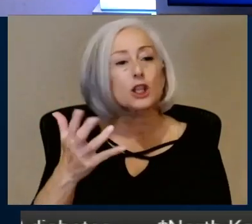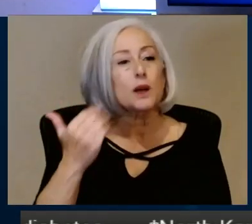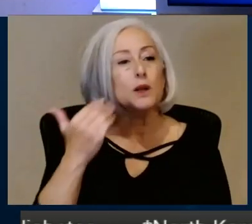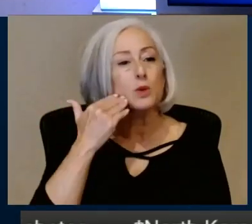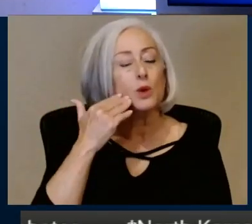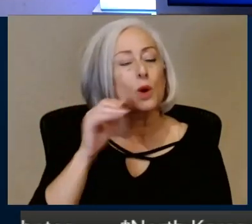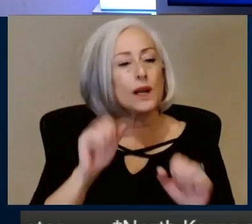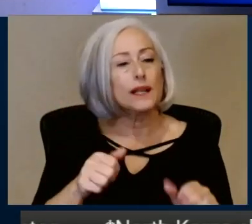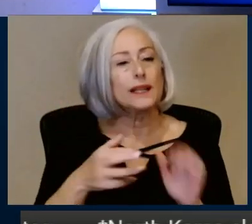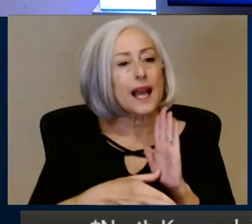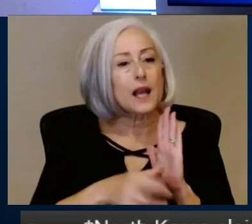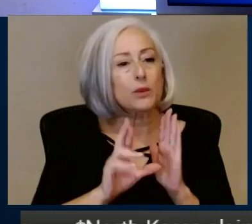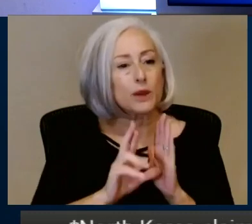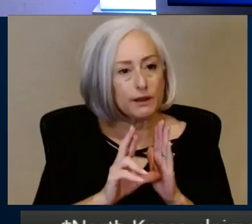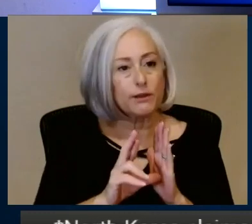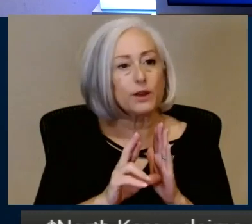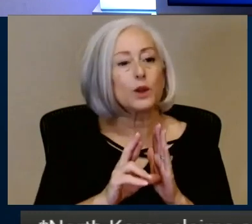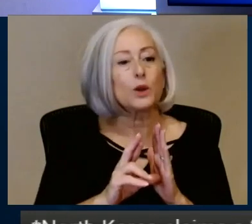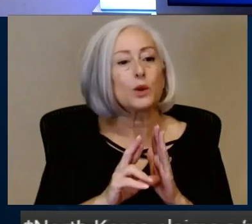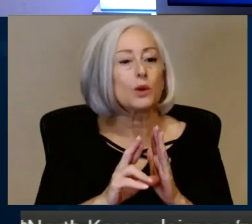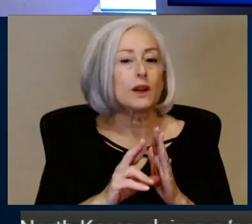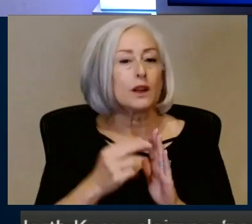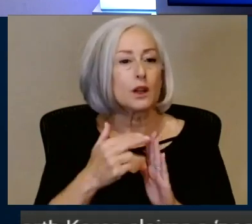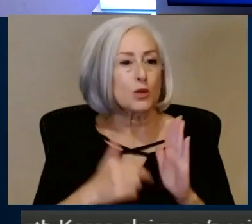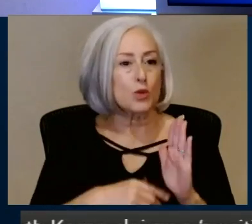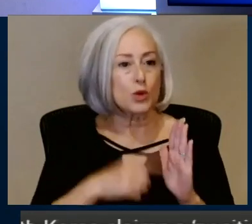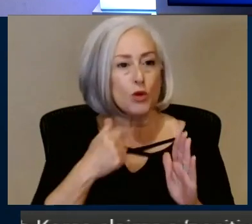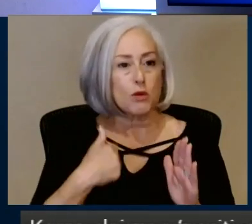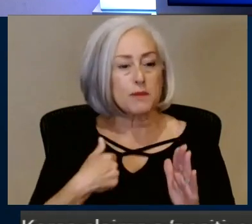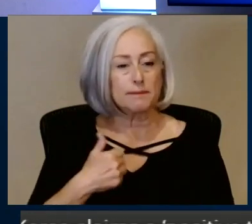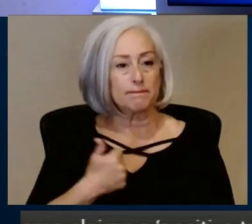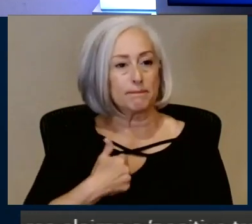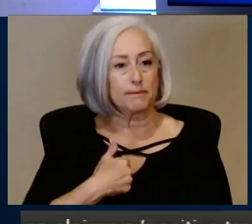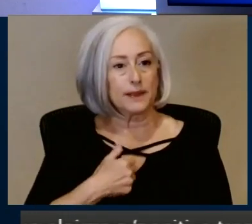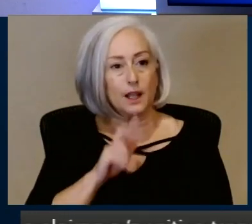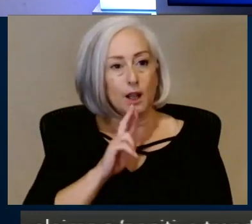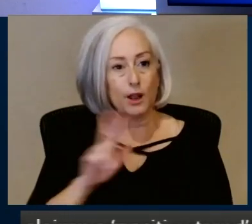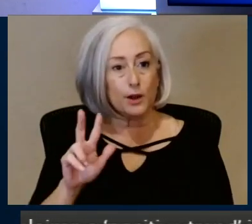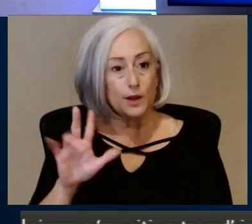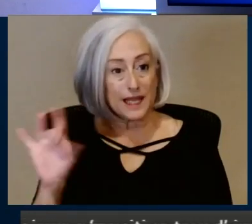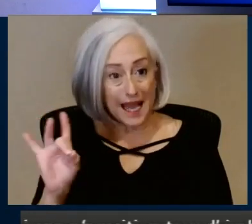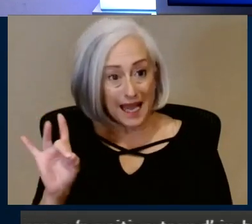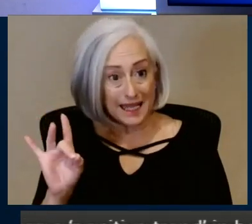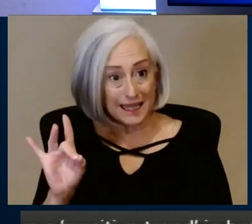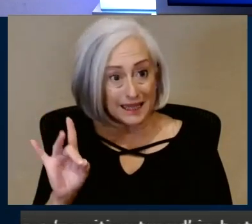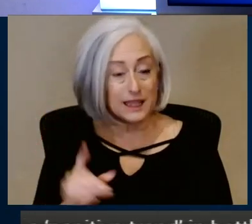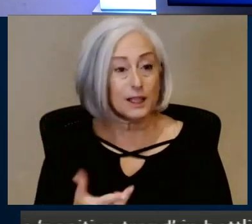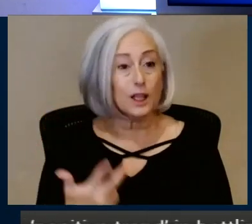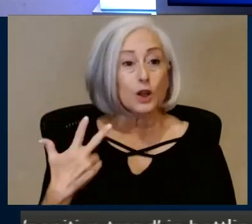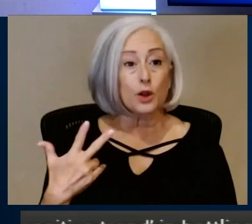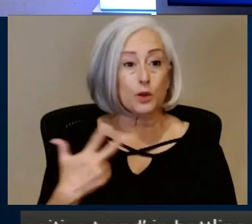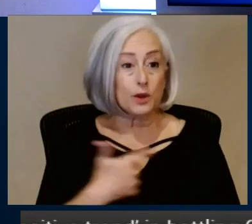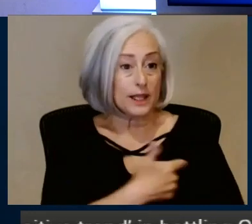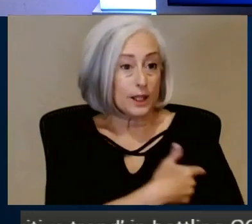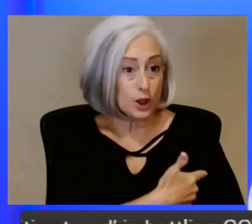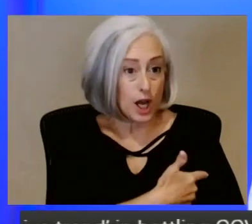for me? I'm 38, I've had 3 shots, but I'm close to 6 months since my booster. Can I get another booster, or am I